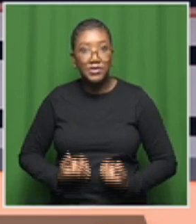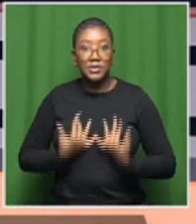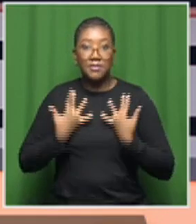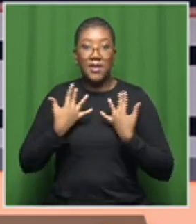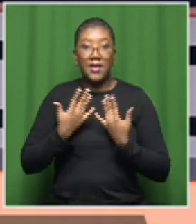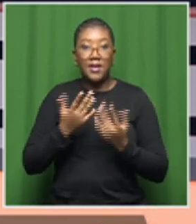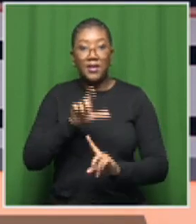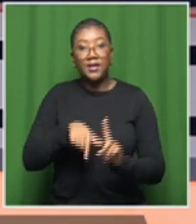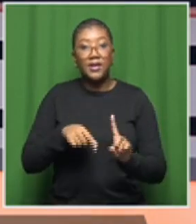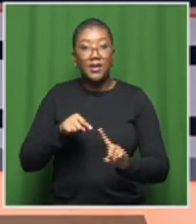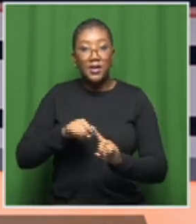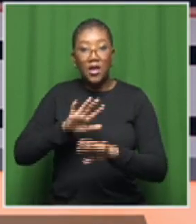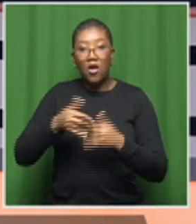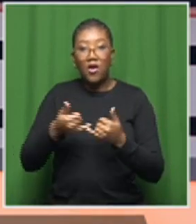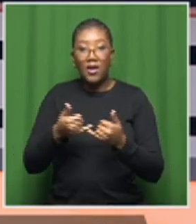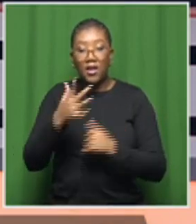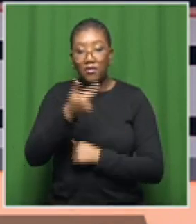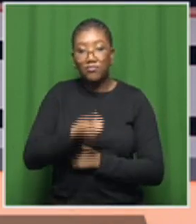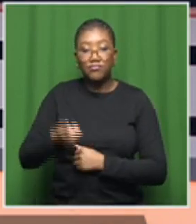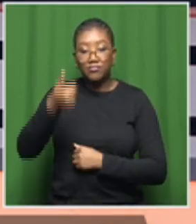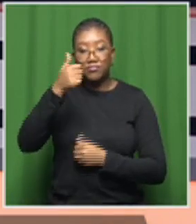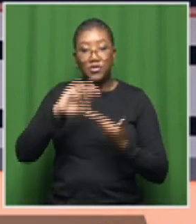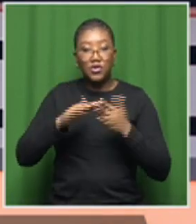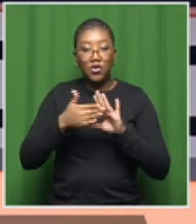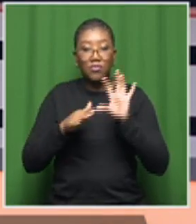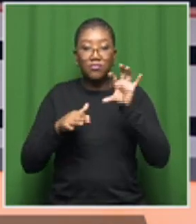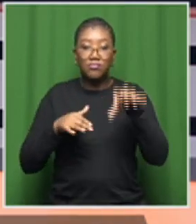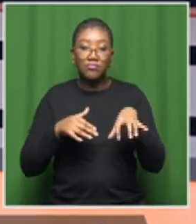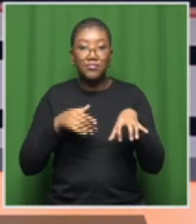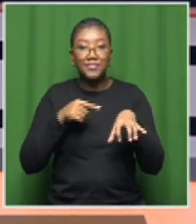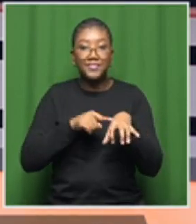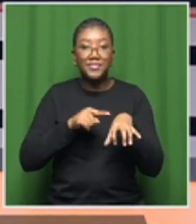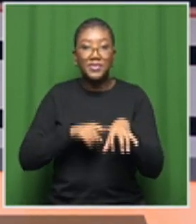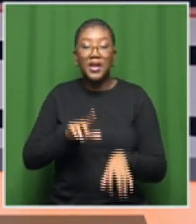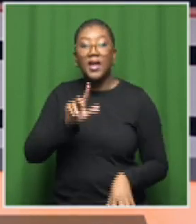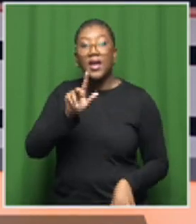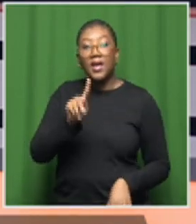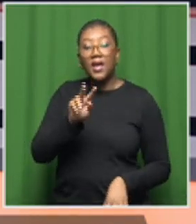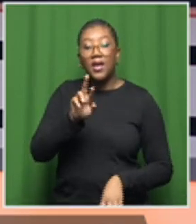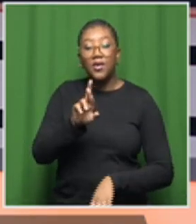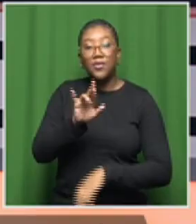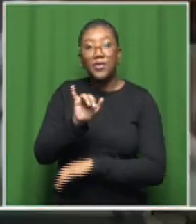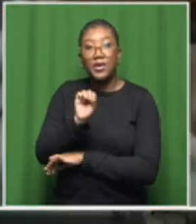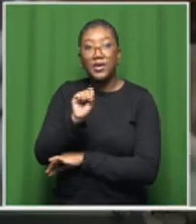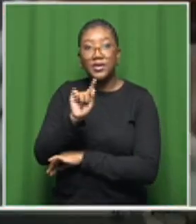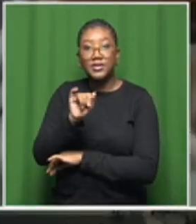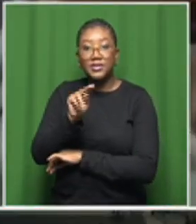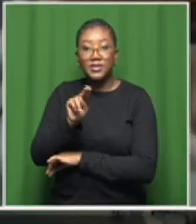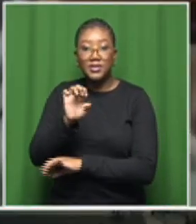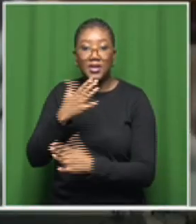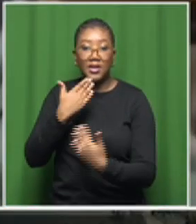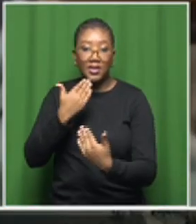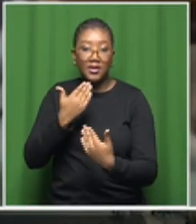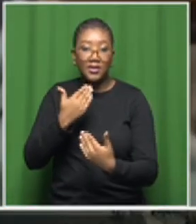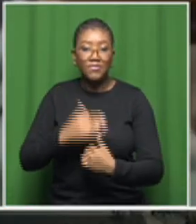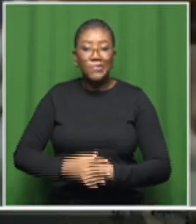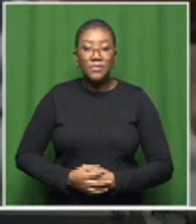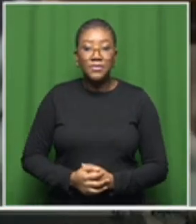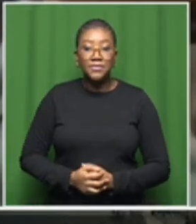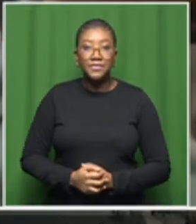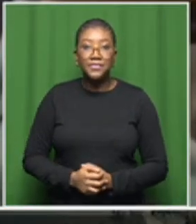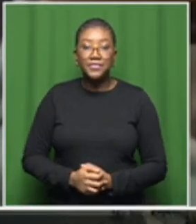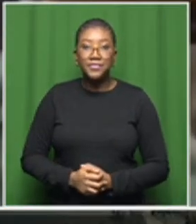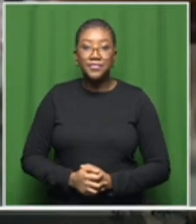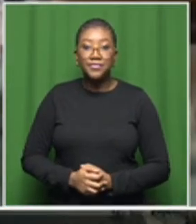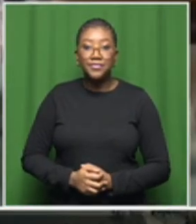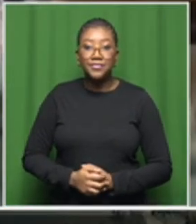joined virtually by the head of community at the Masque, Christine Kay. Christine, good morning. Thanks for joining us at this hour.